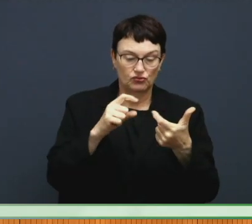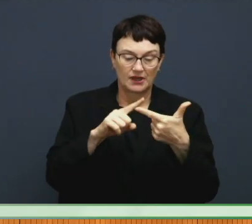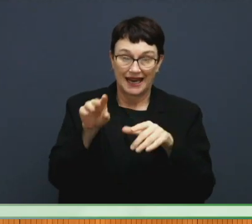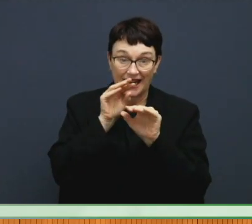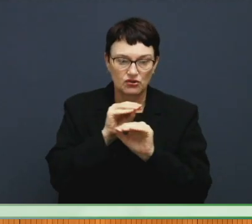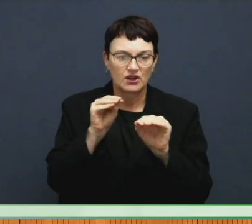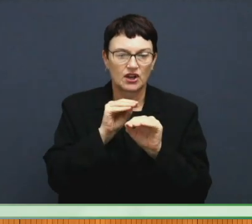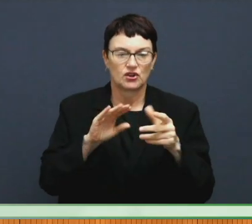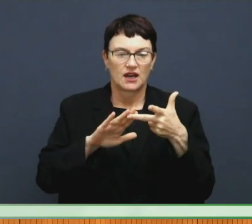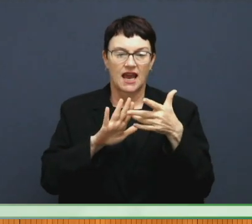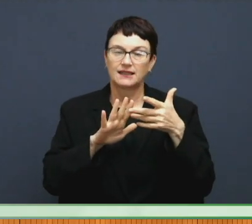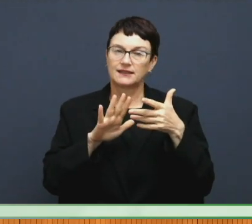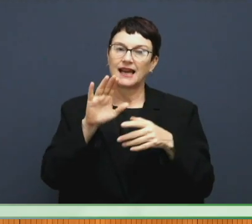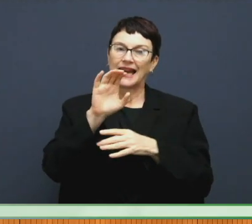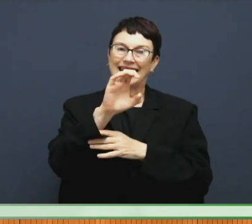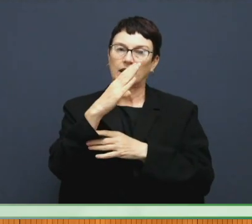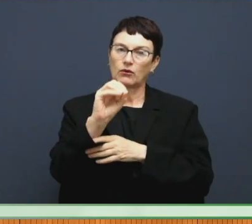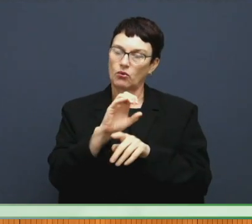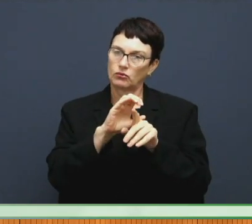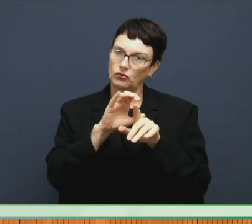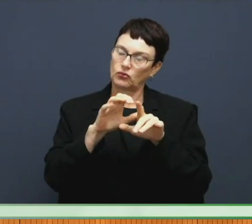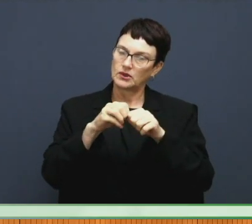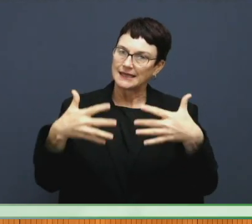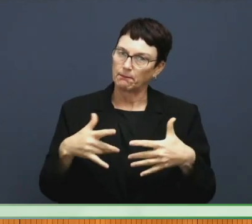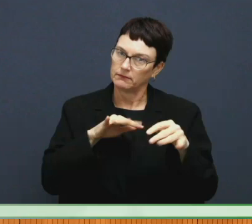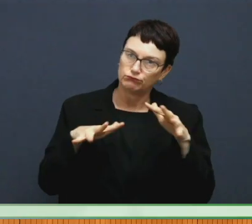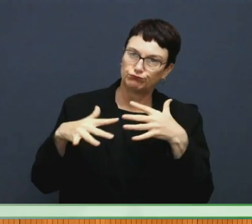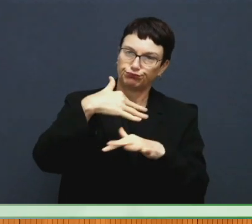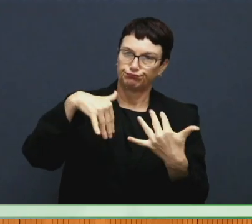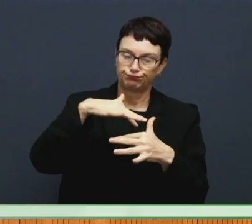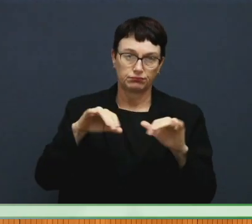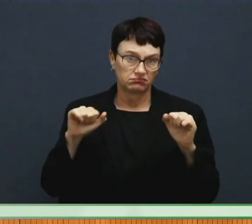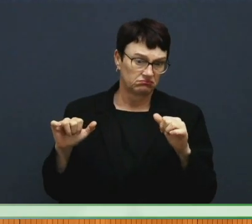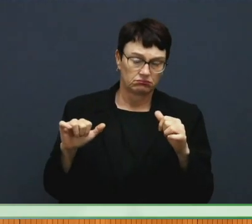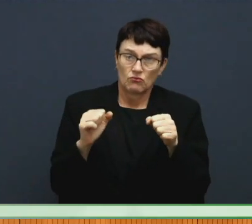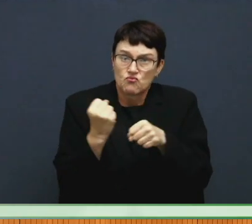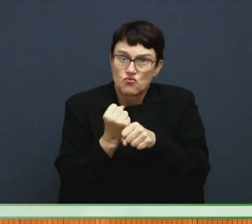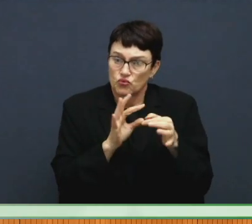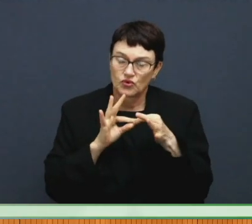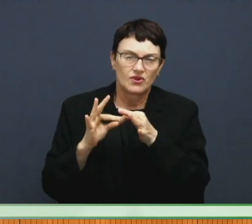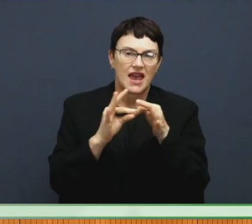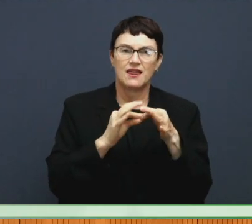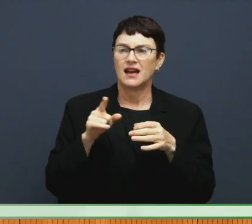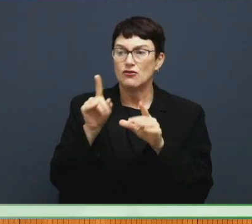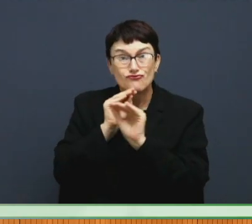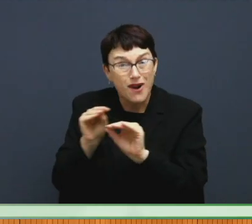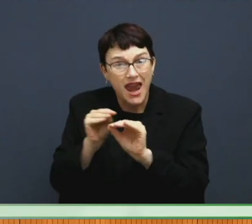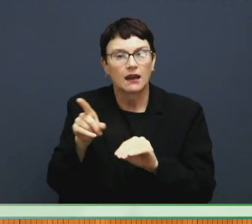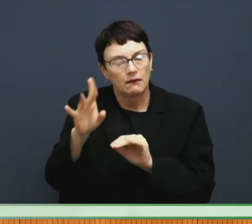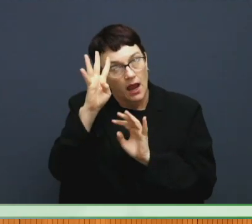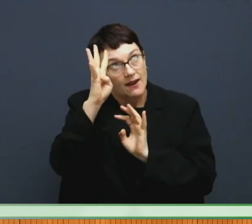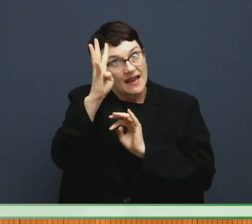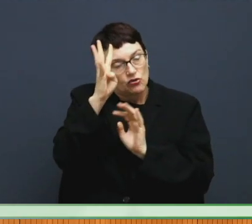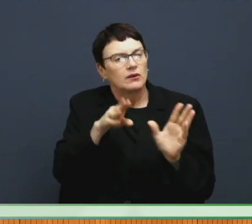of production, education, research, training, and innovation. We innovatively established